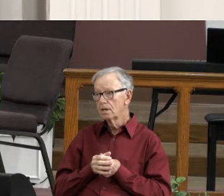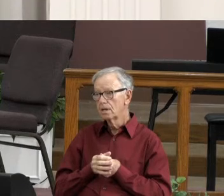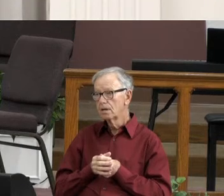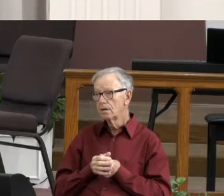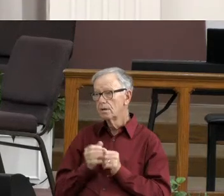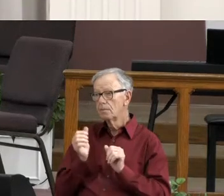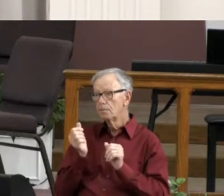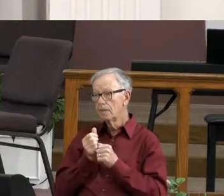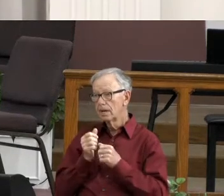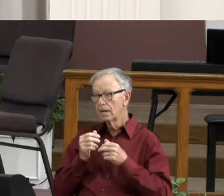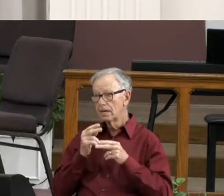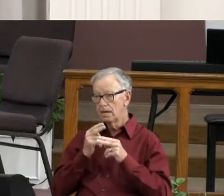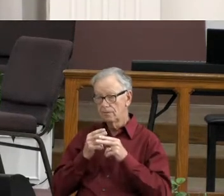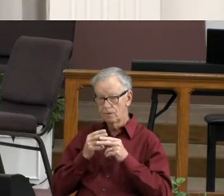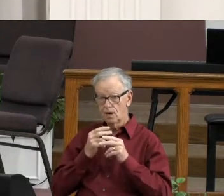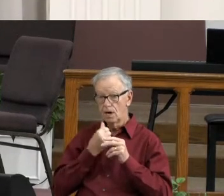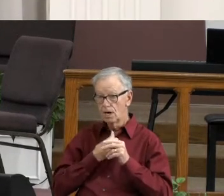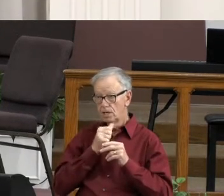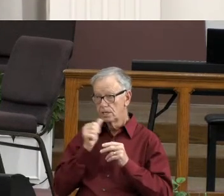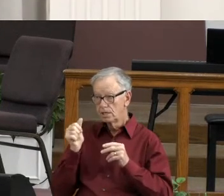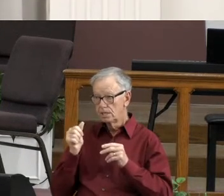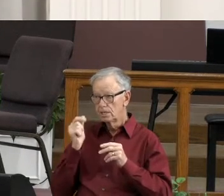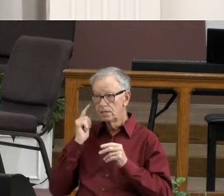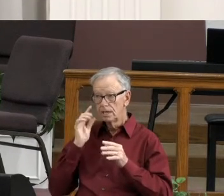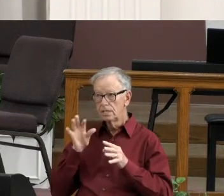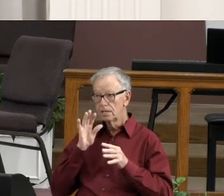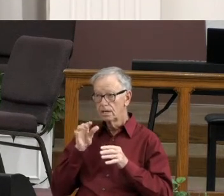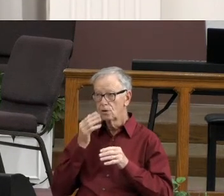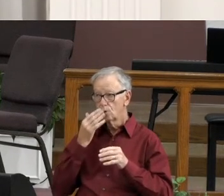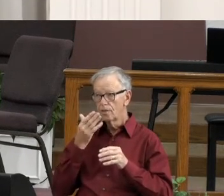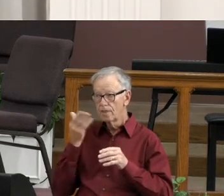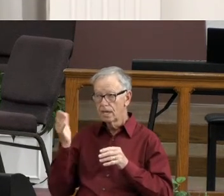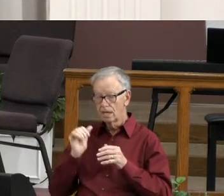To make a name for ourselves sometimes sounds like a good thing.